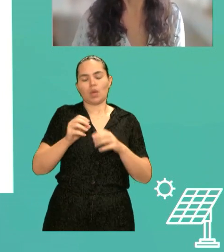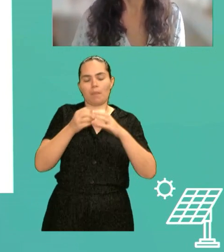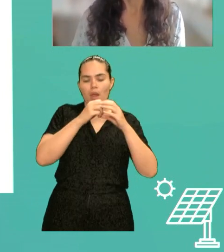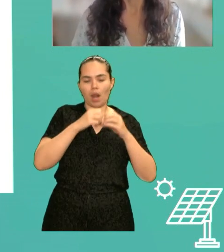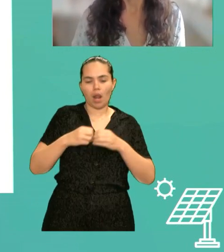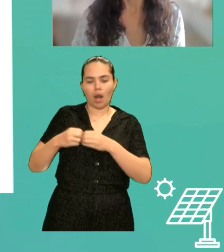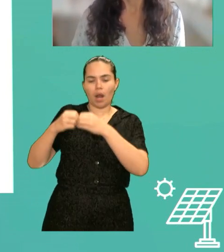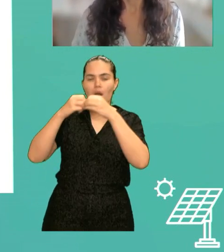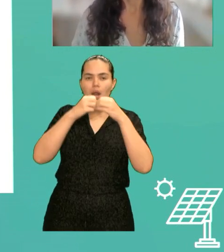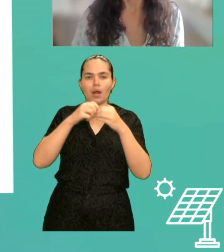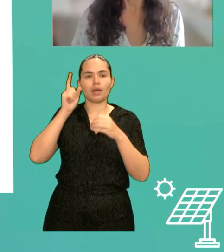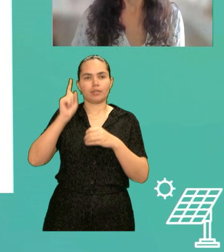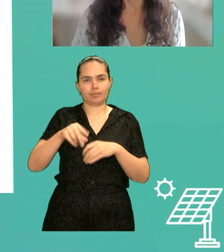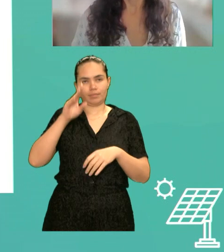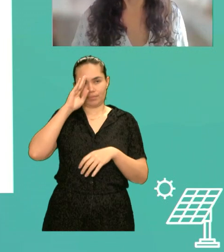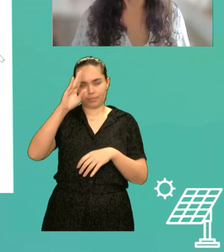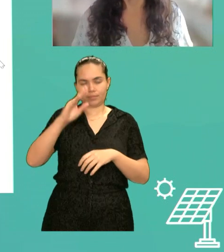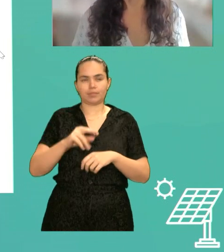electrolysis,